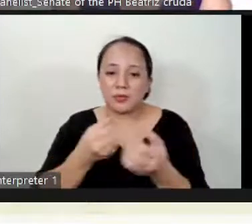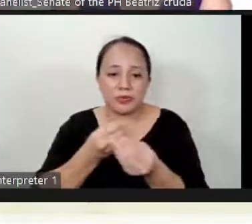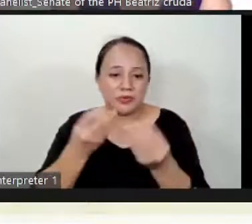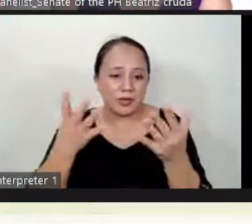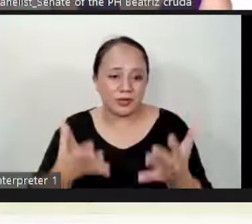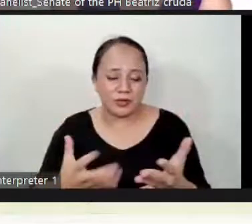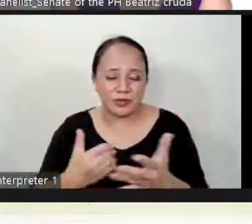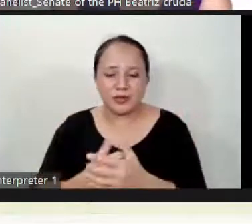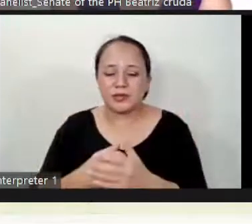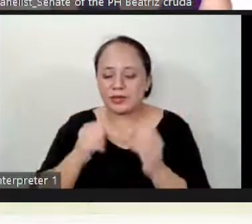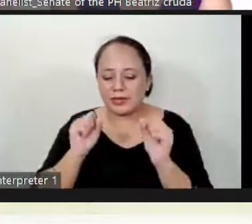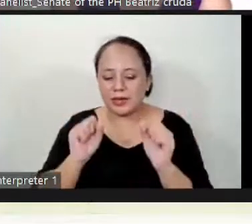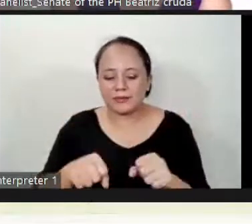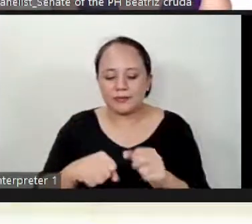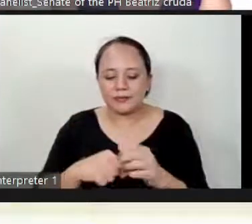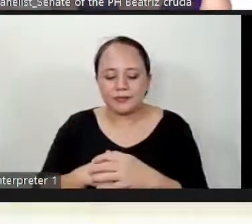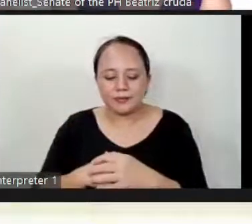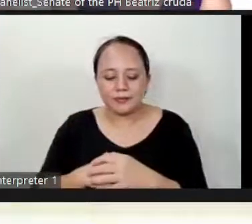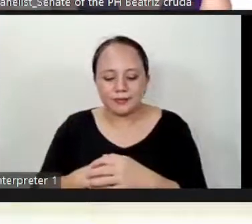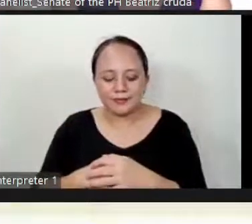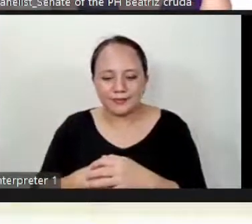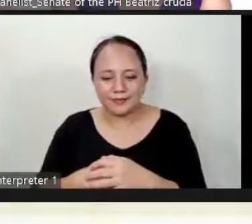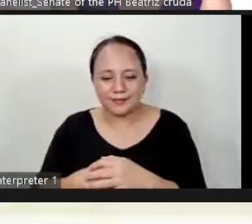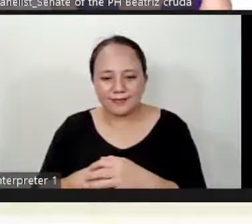that can um,